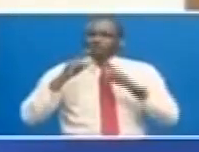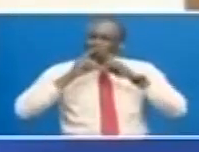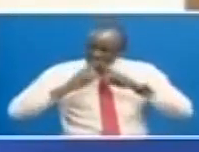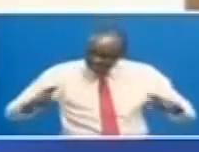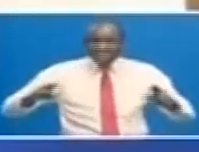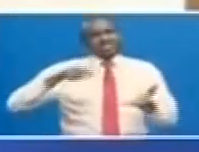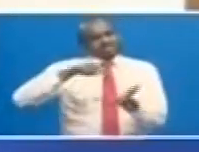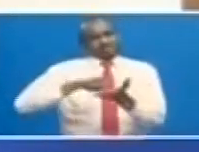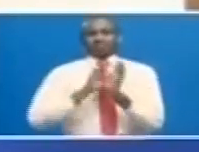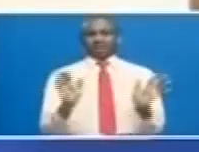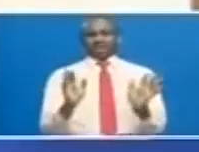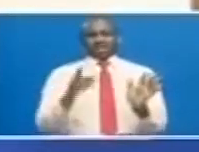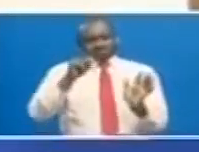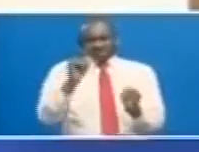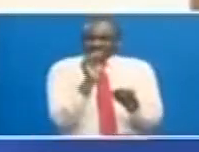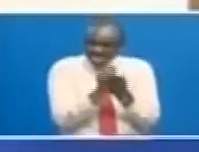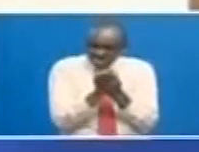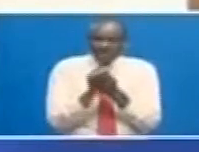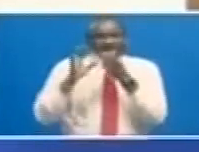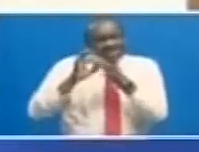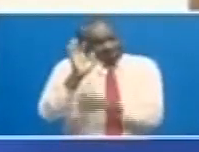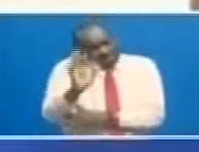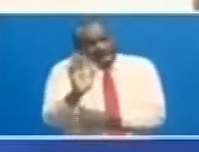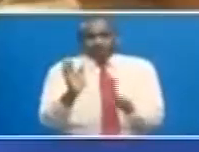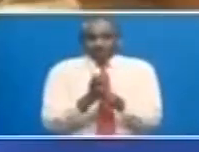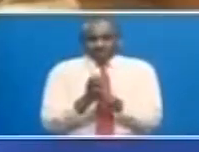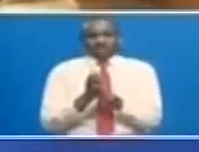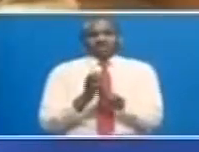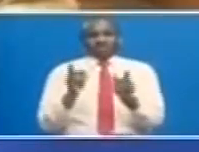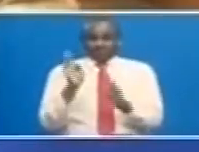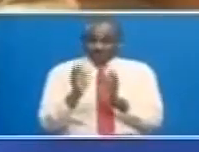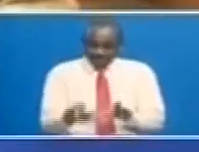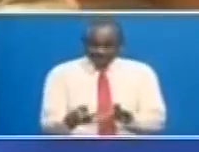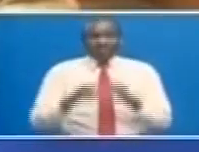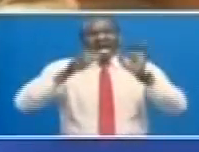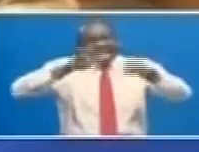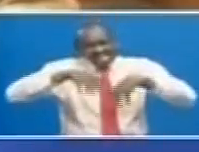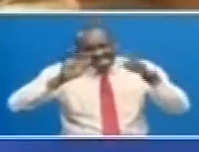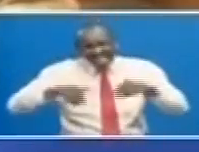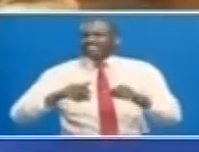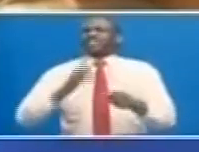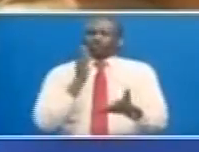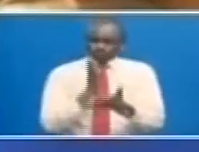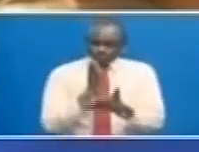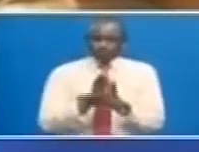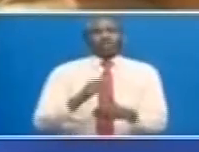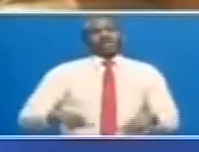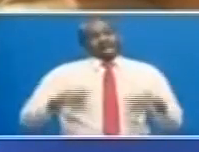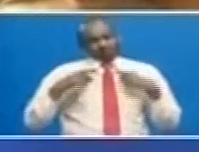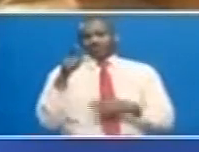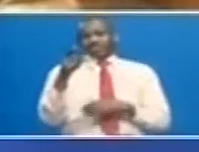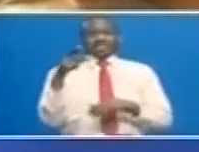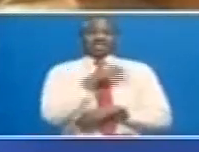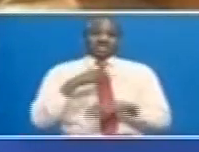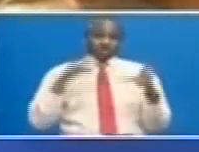and stability, the custodian of their tradition and custom. Agriculture was and still remains the pulse of life for this